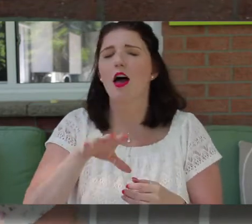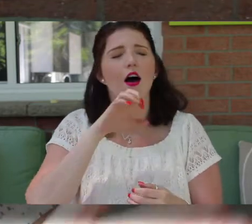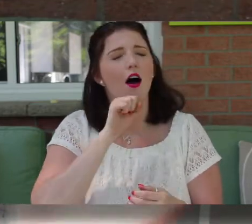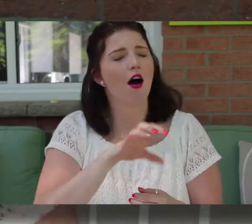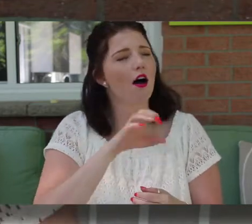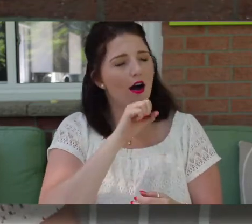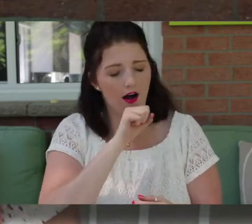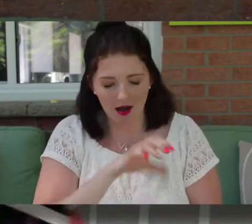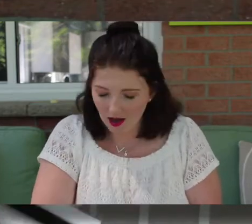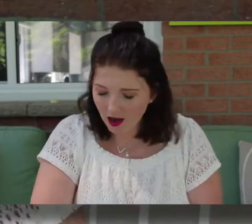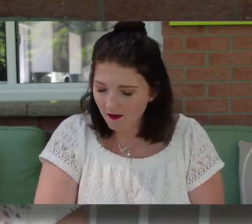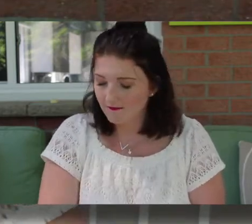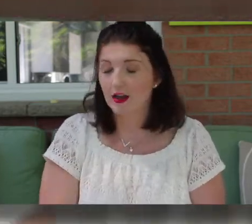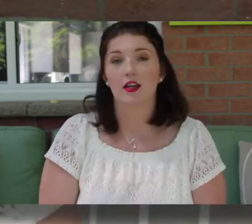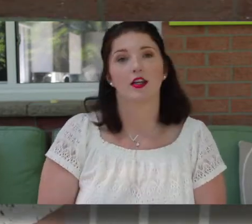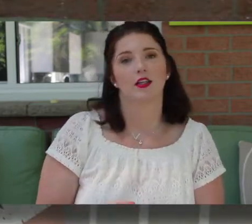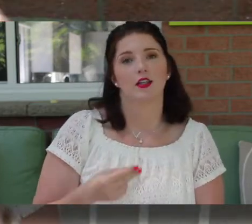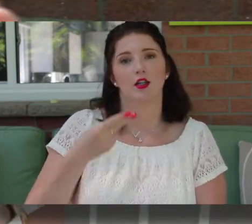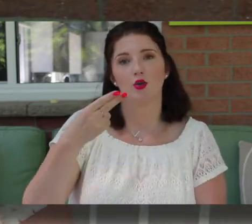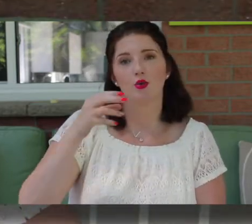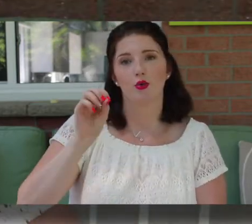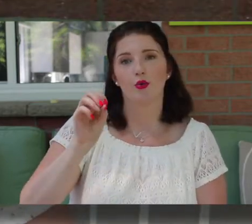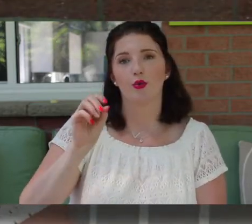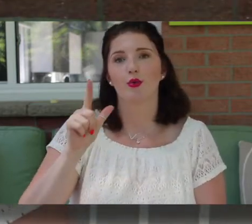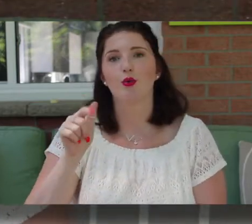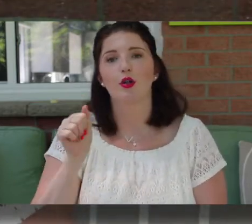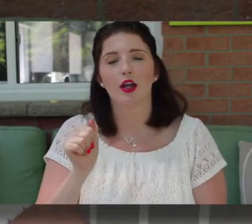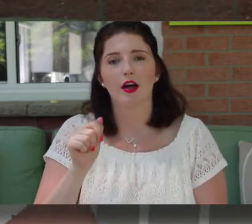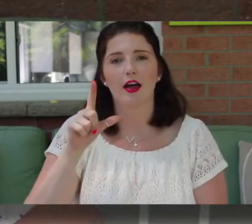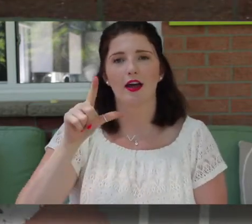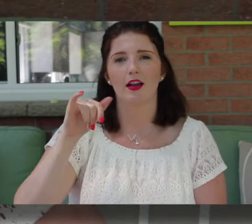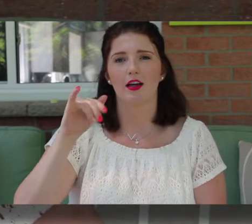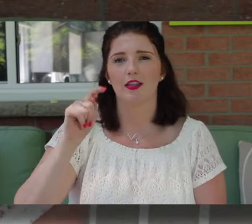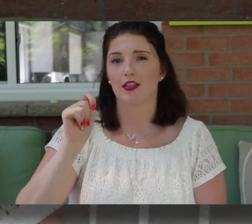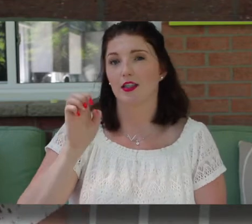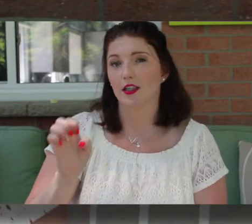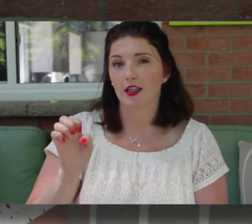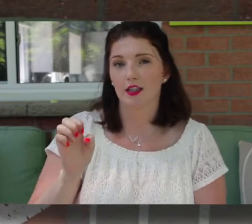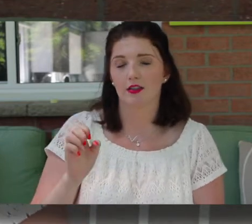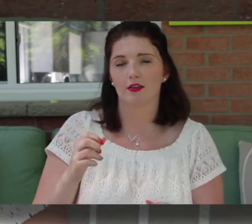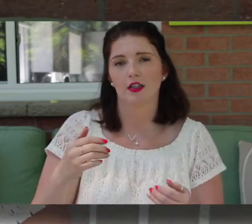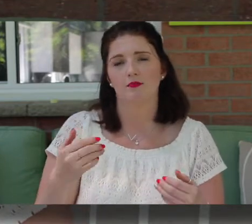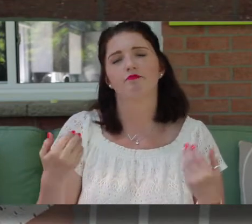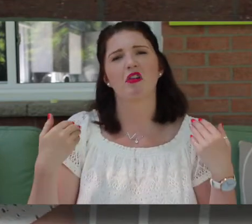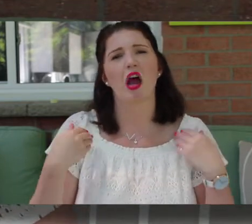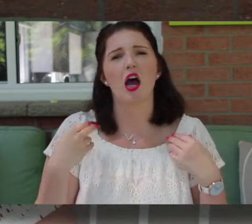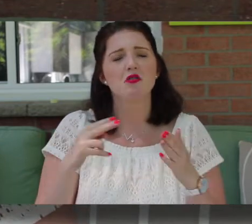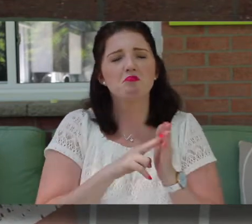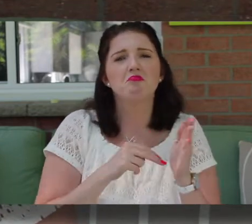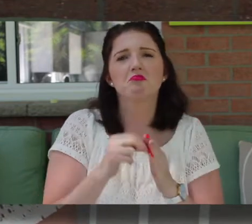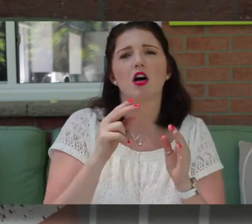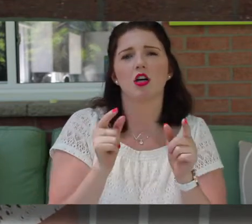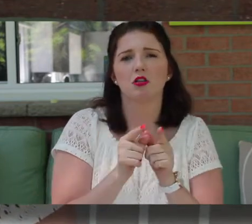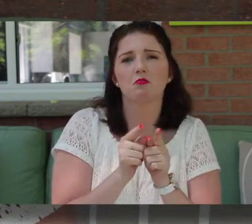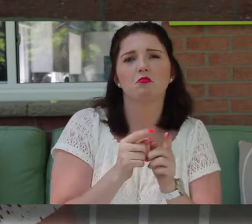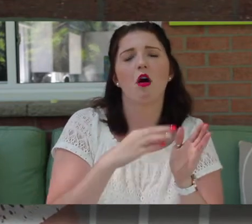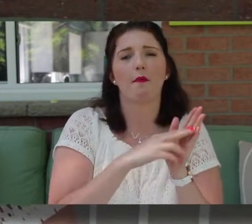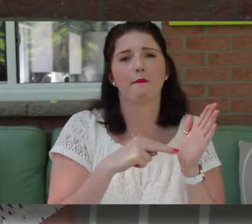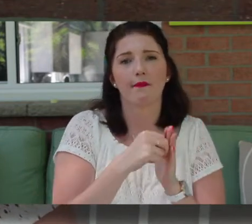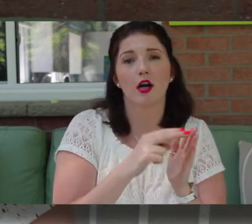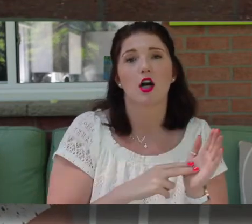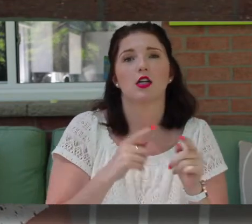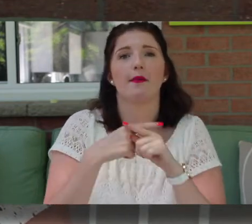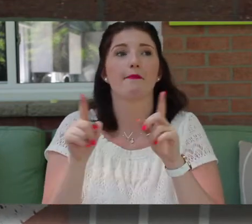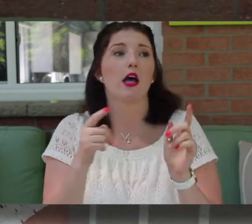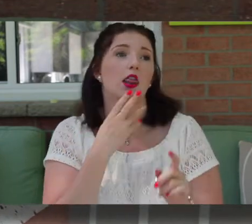around, and it's easy to store. Next, I have the Hoola Light, which I have been loving. I'm definitely glad they came out with a